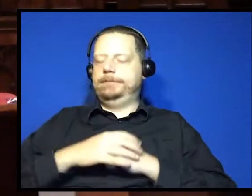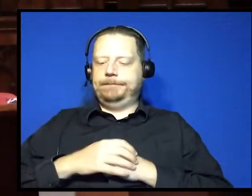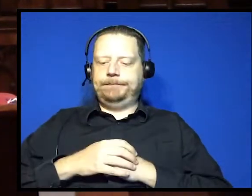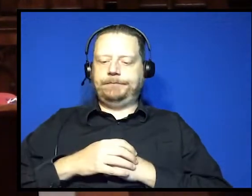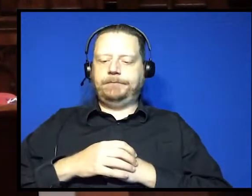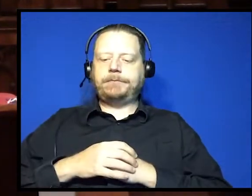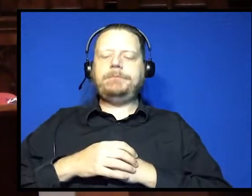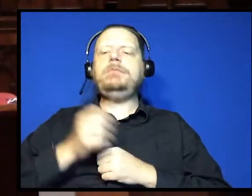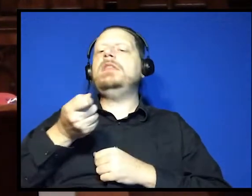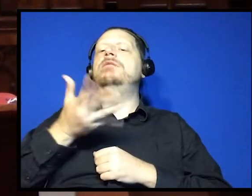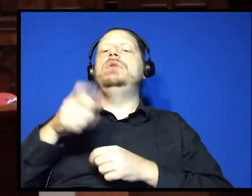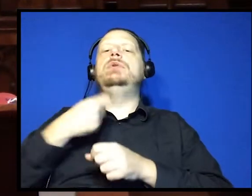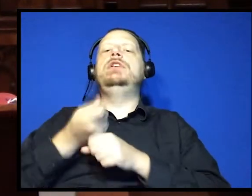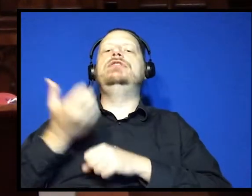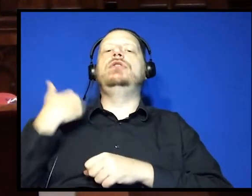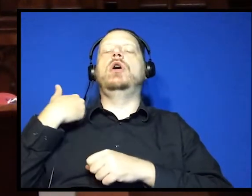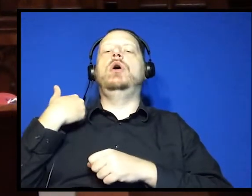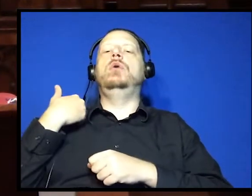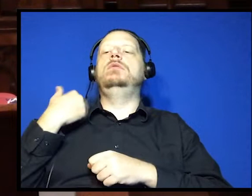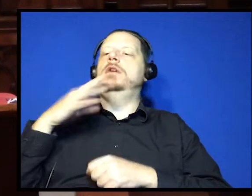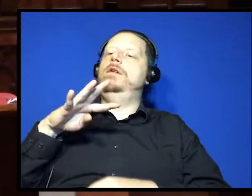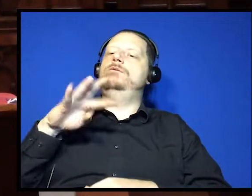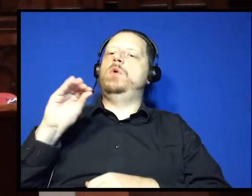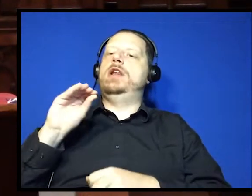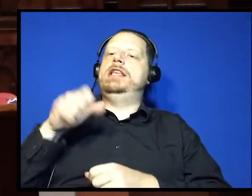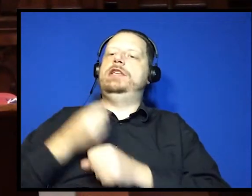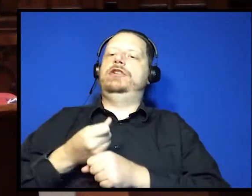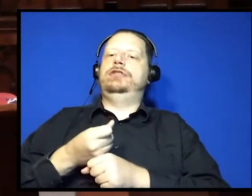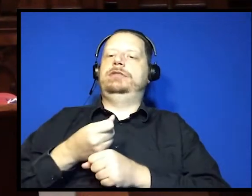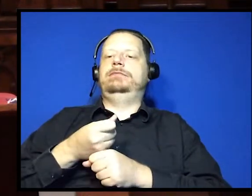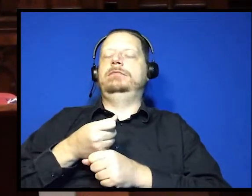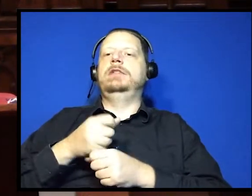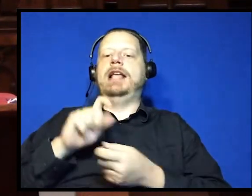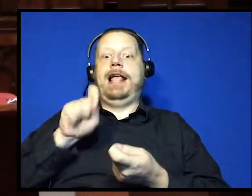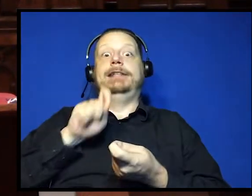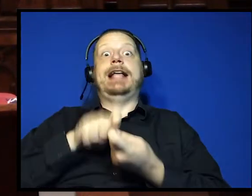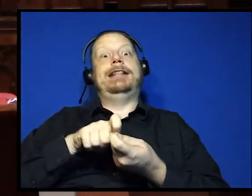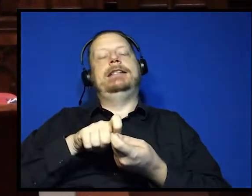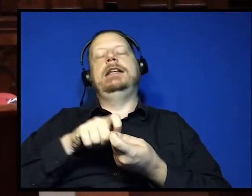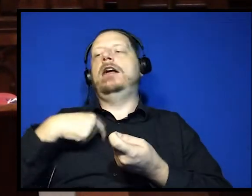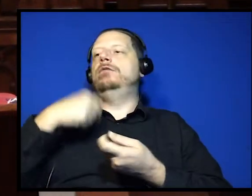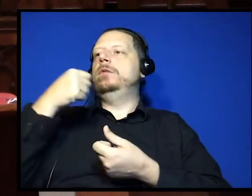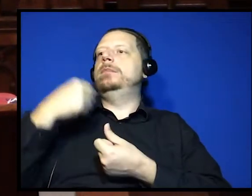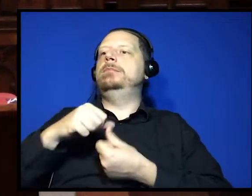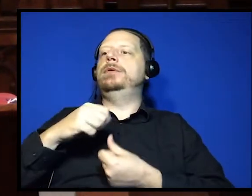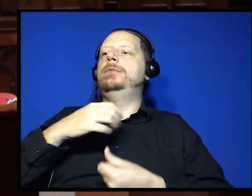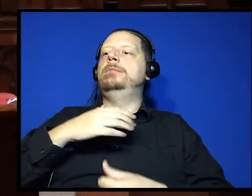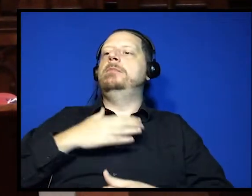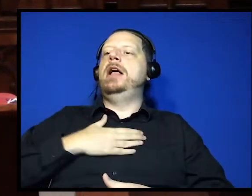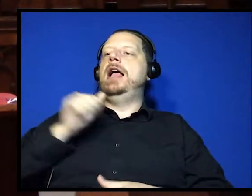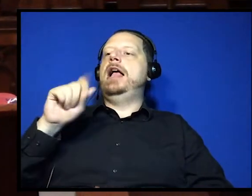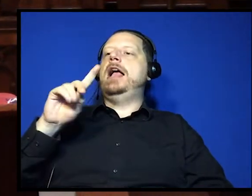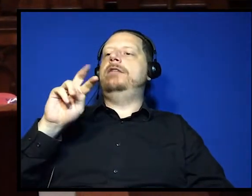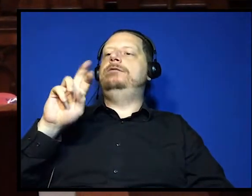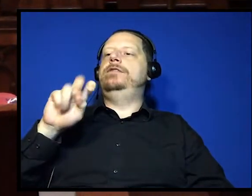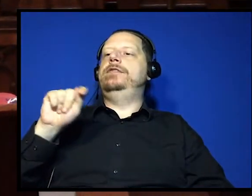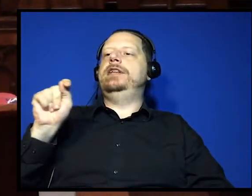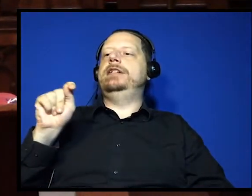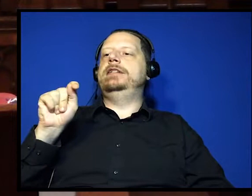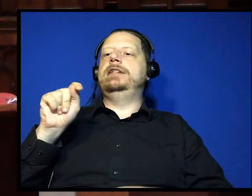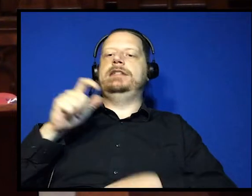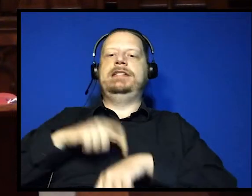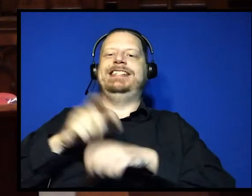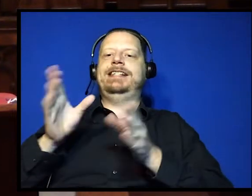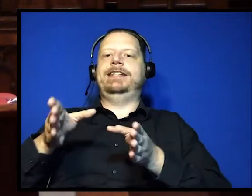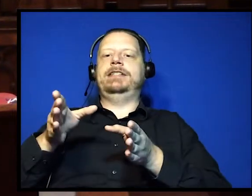It was quite a few years ago, 40 years to be exact, I remember my Advent season getting off